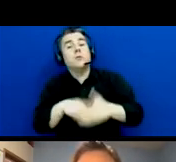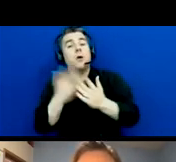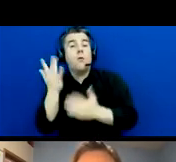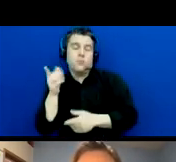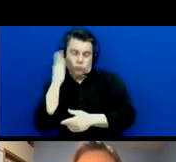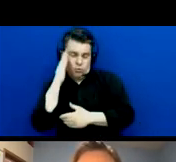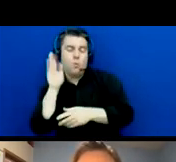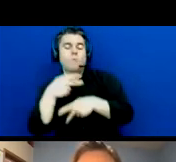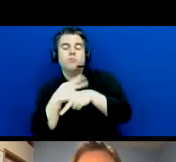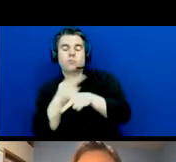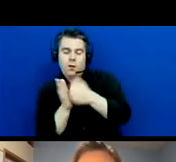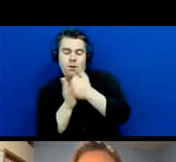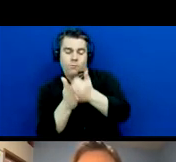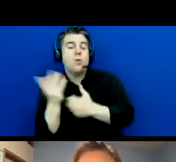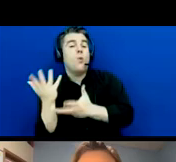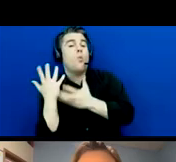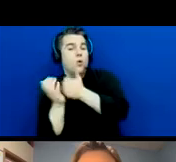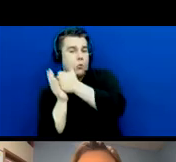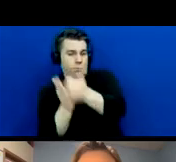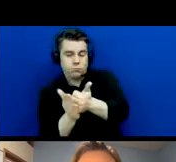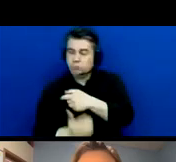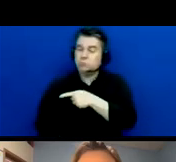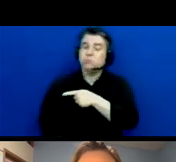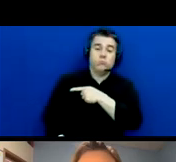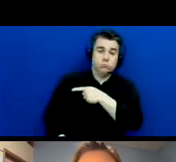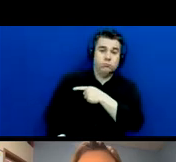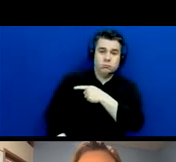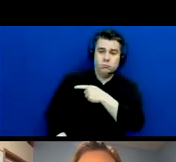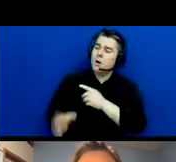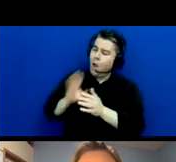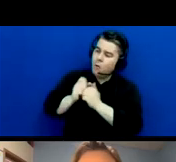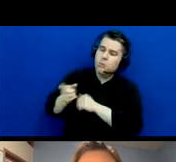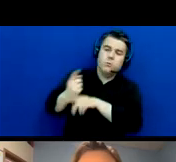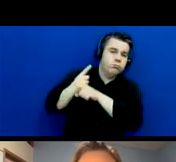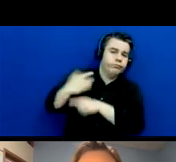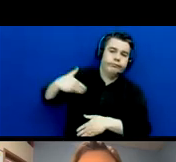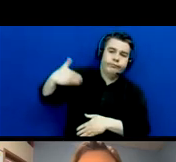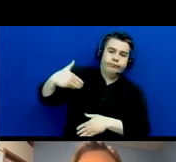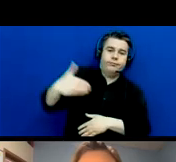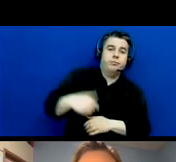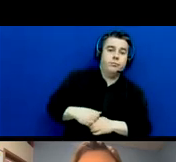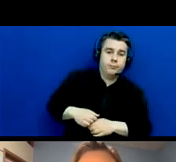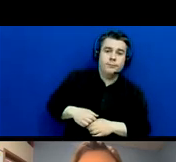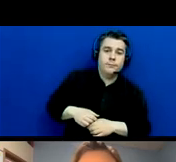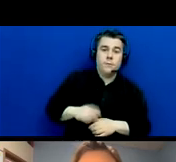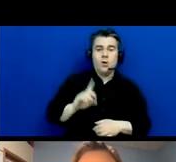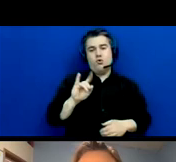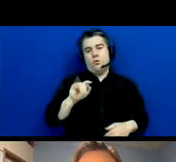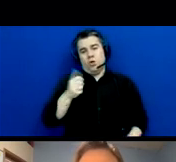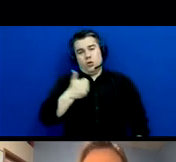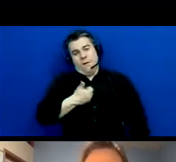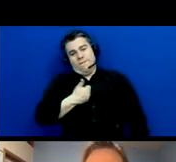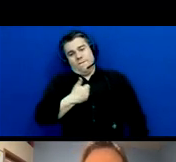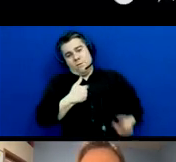They want to help you. And so make sure you're communicating regularly with them because this is not a do-it-yourself